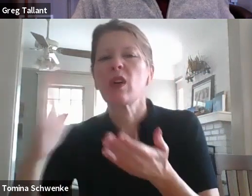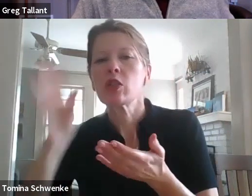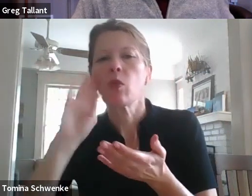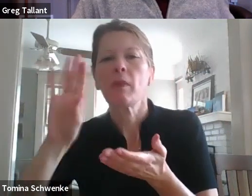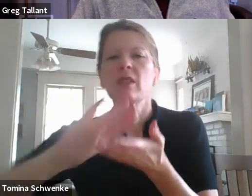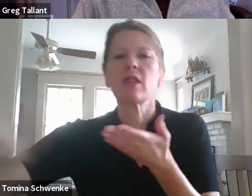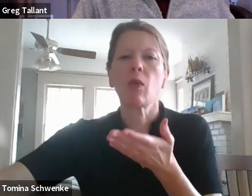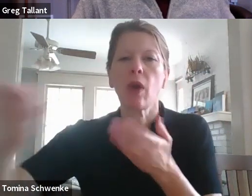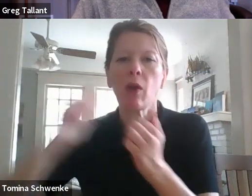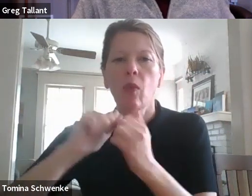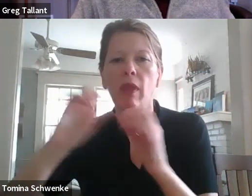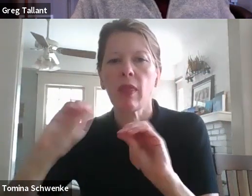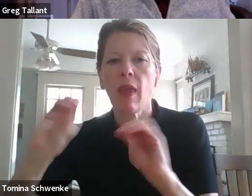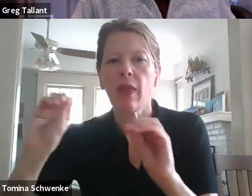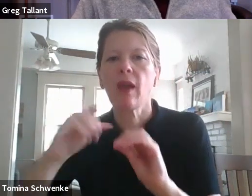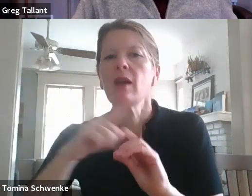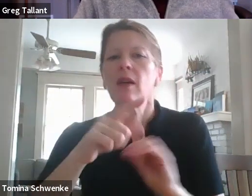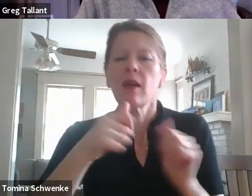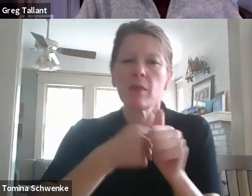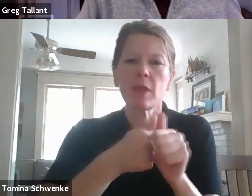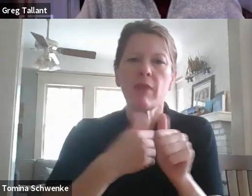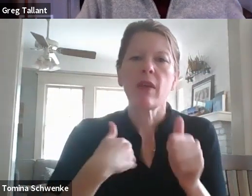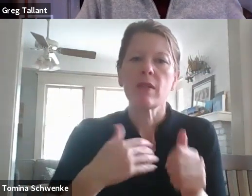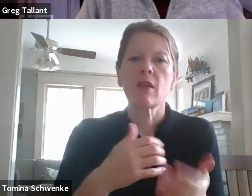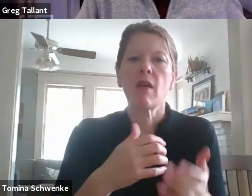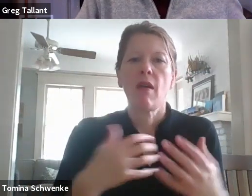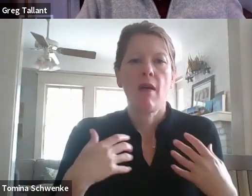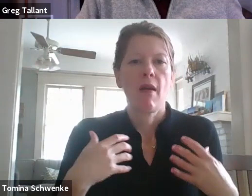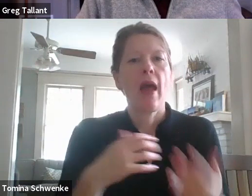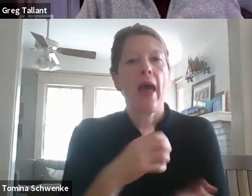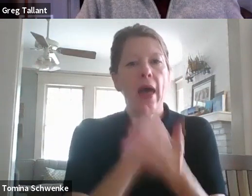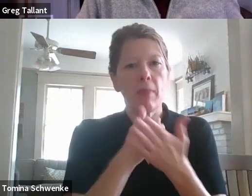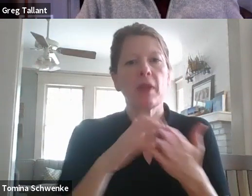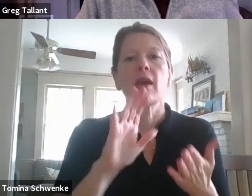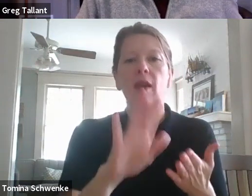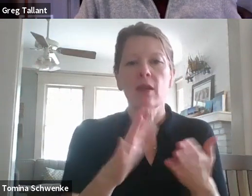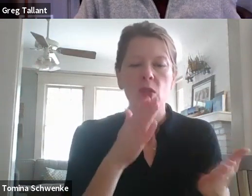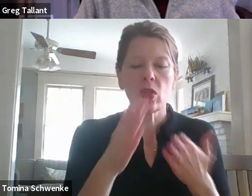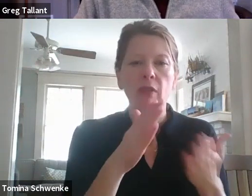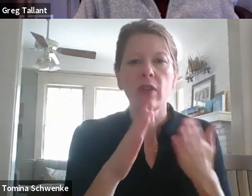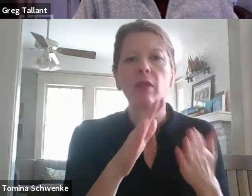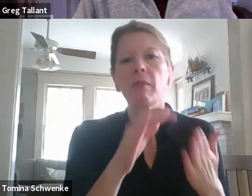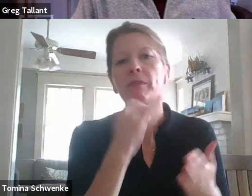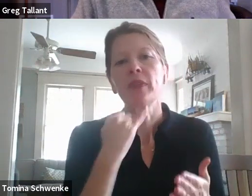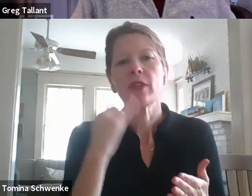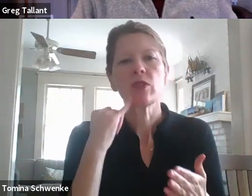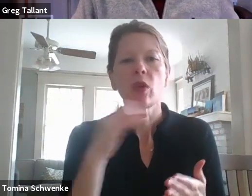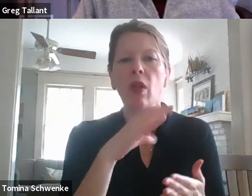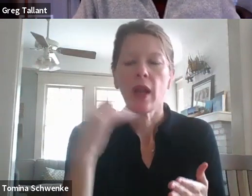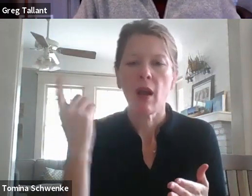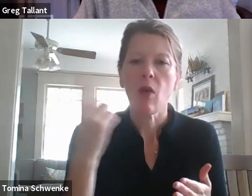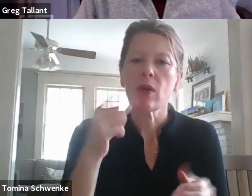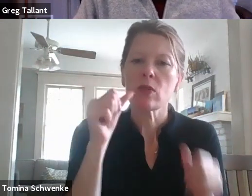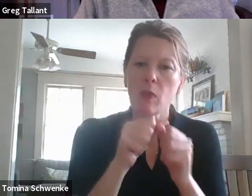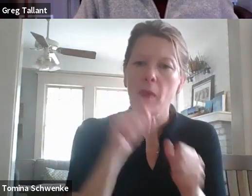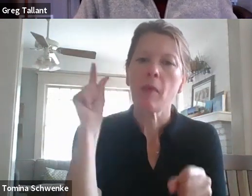He has come to the help of his servant Israel, for he has remembered his promise of mercy, the promise